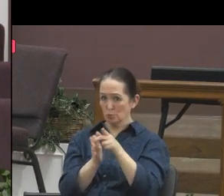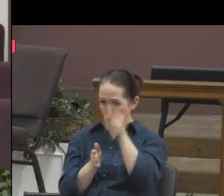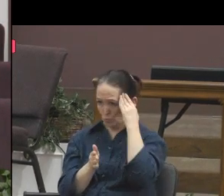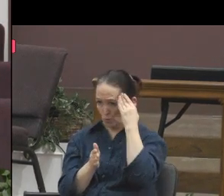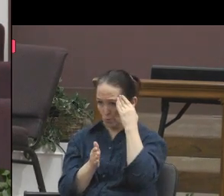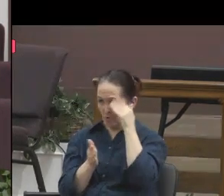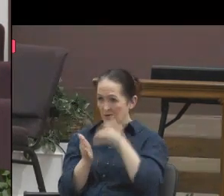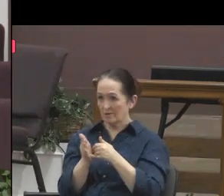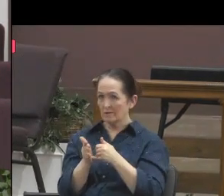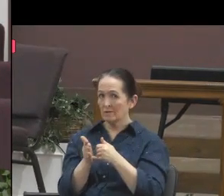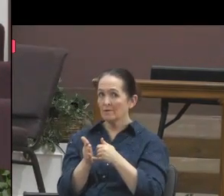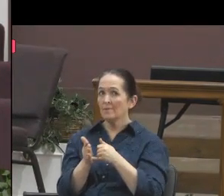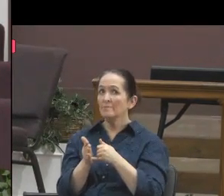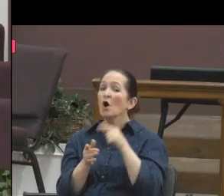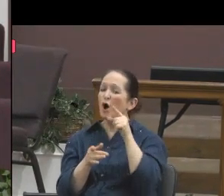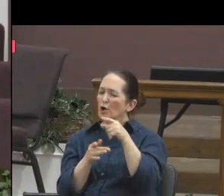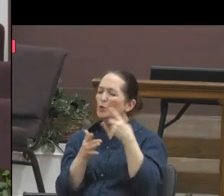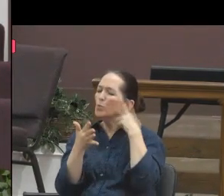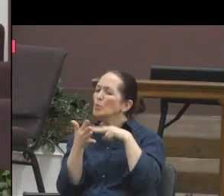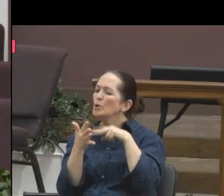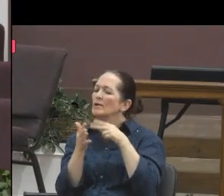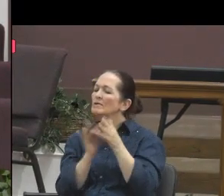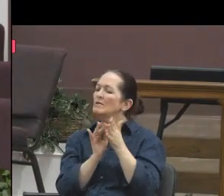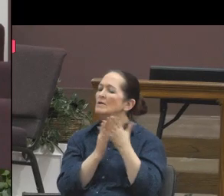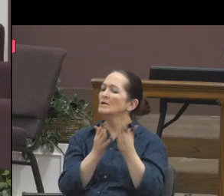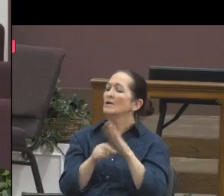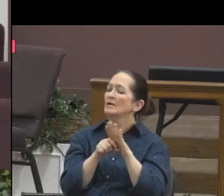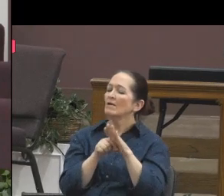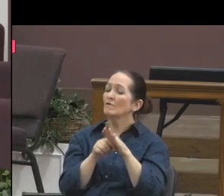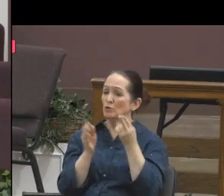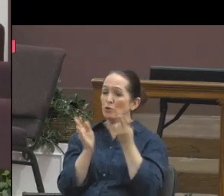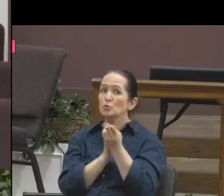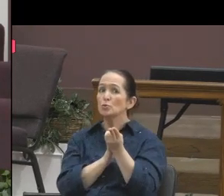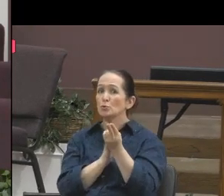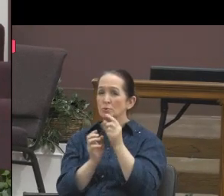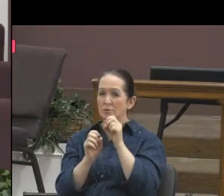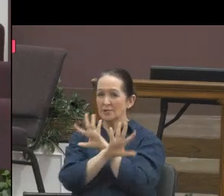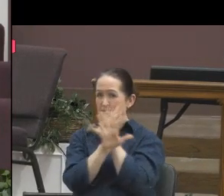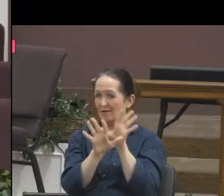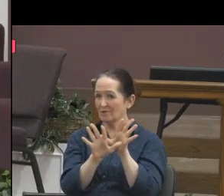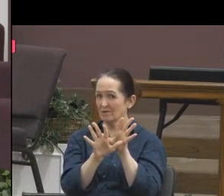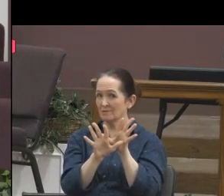you spending time in His Word enough that the truth is evident?